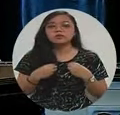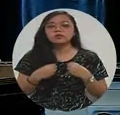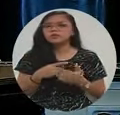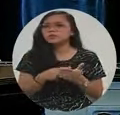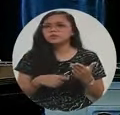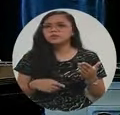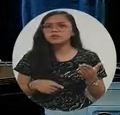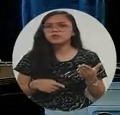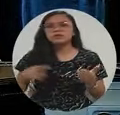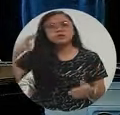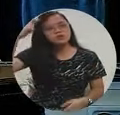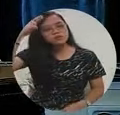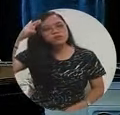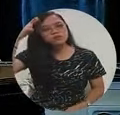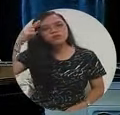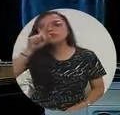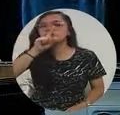which is your what?